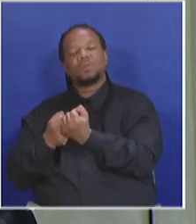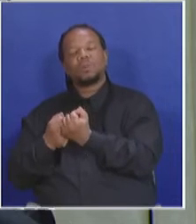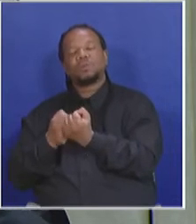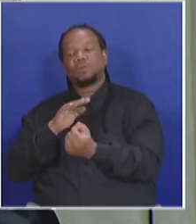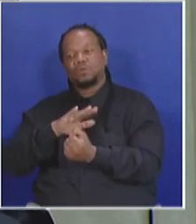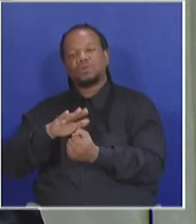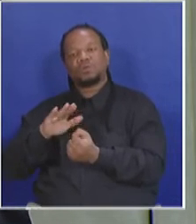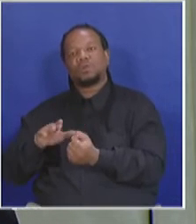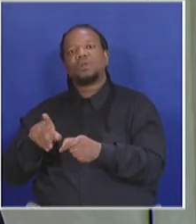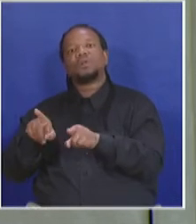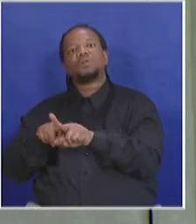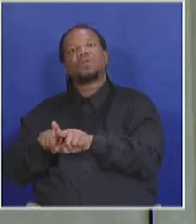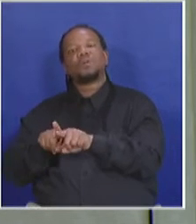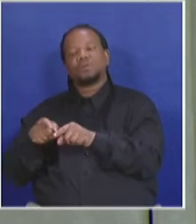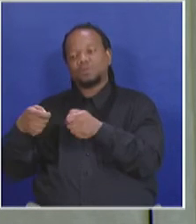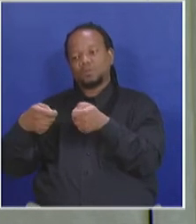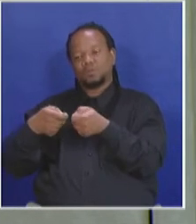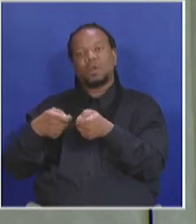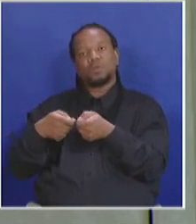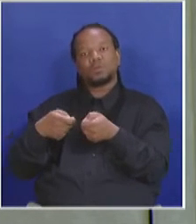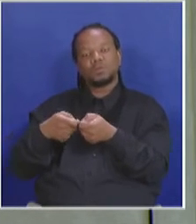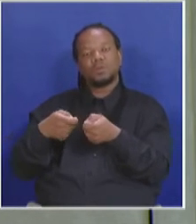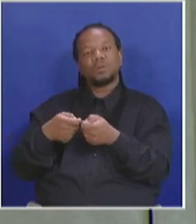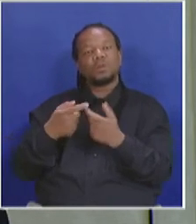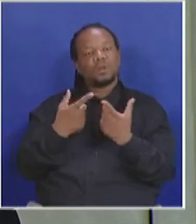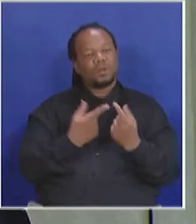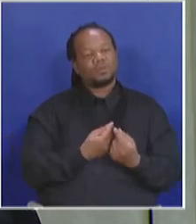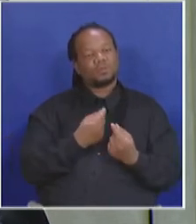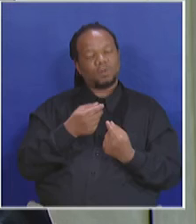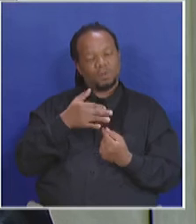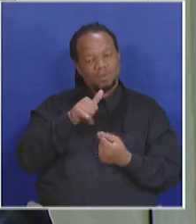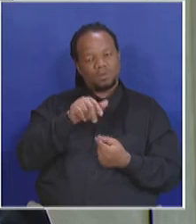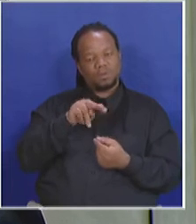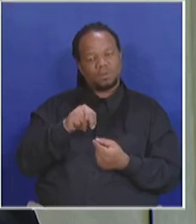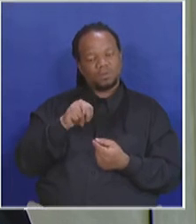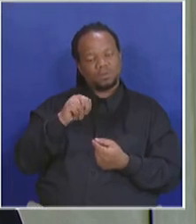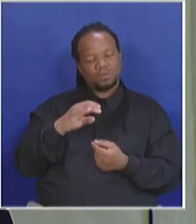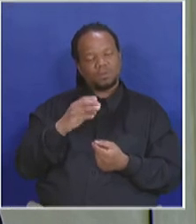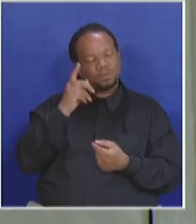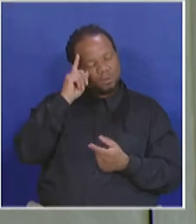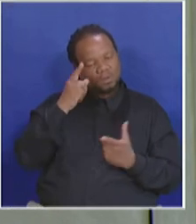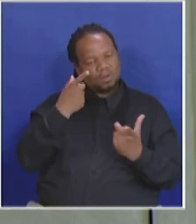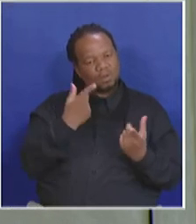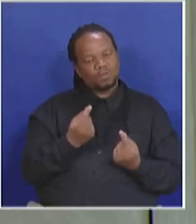this subsidy as our government is intending to do. We are certain as a province that